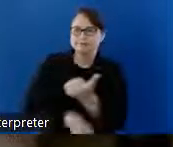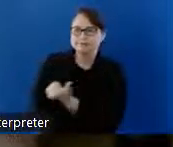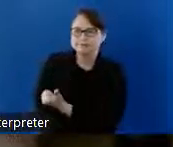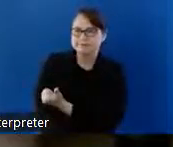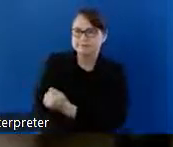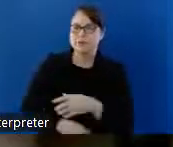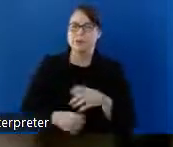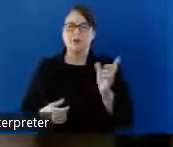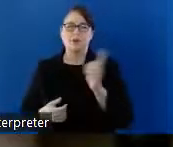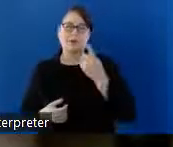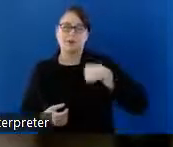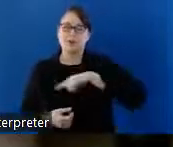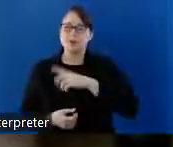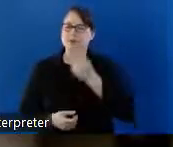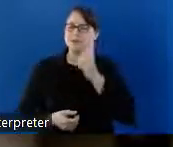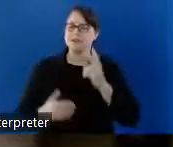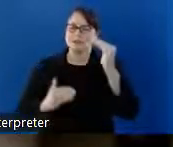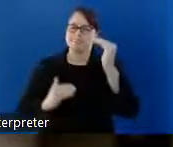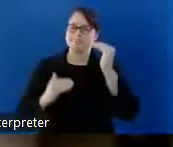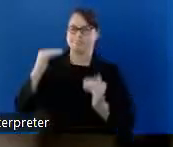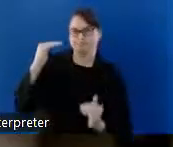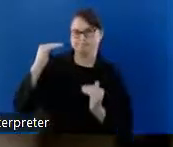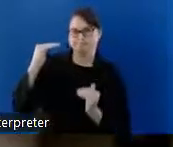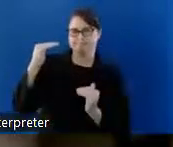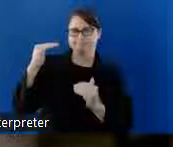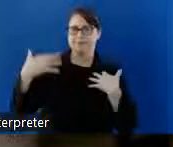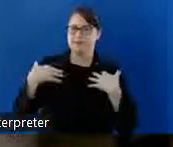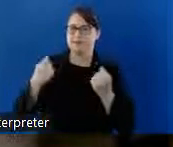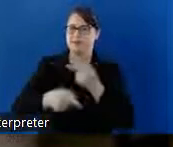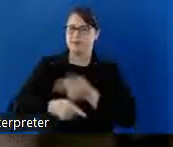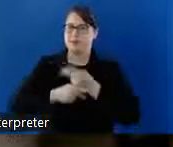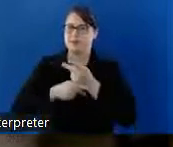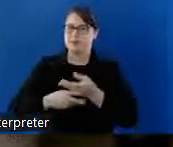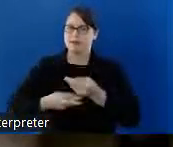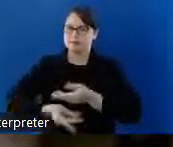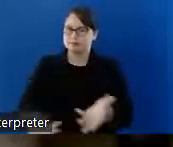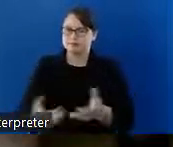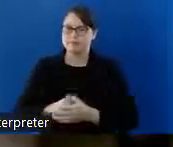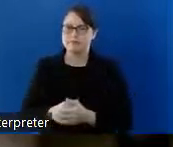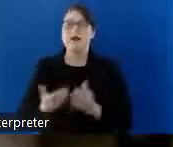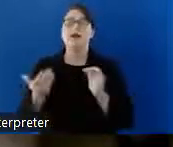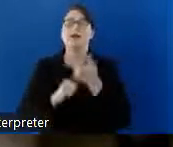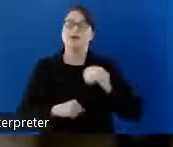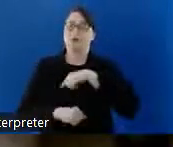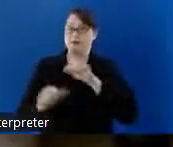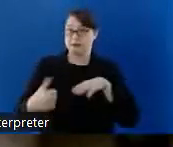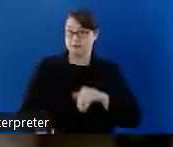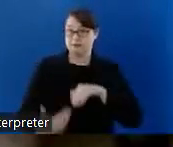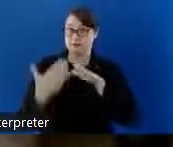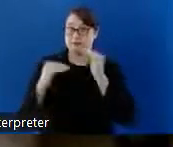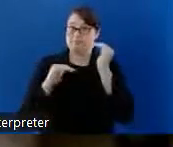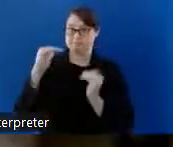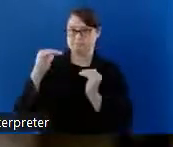where we are seeing disparities, as well as how we are attempting to address those disparities. So there are graphs and data for all of that on